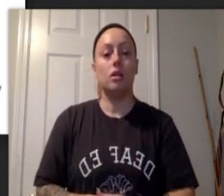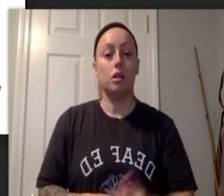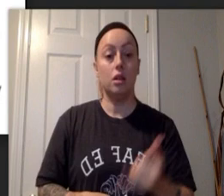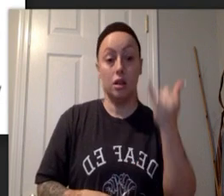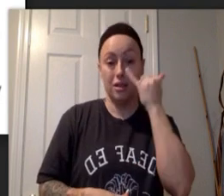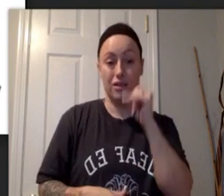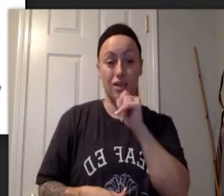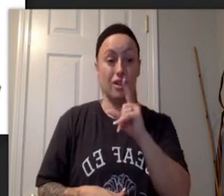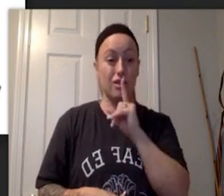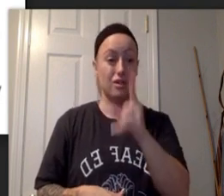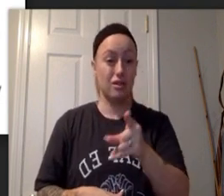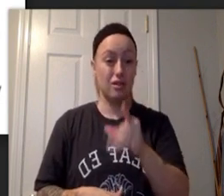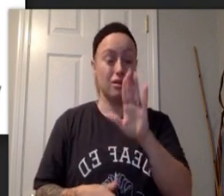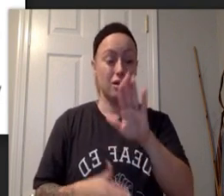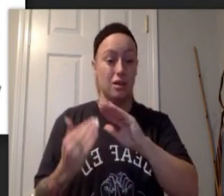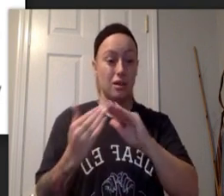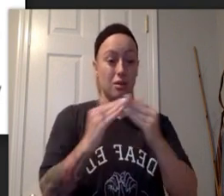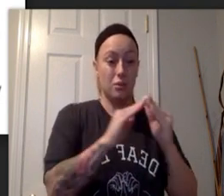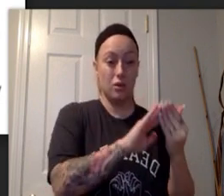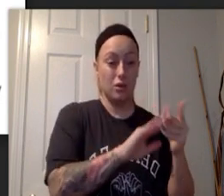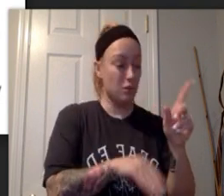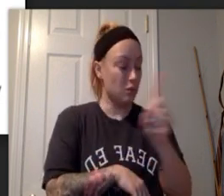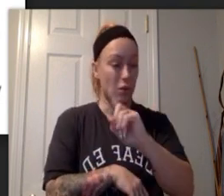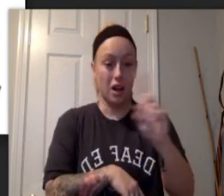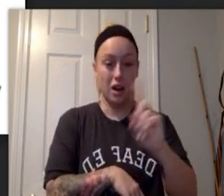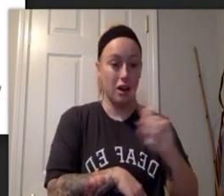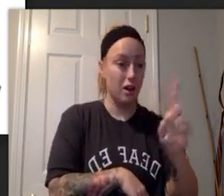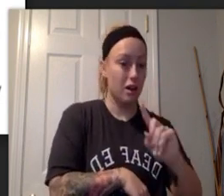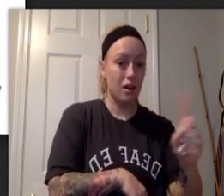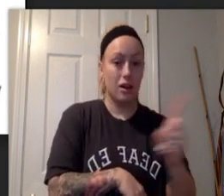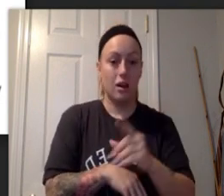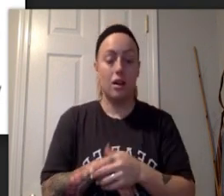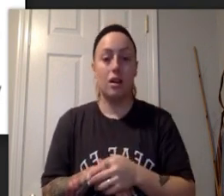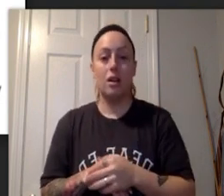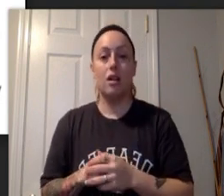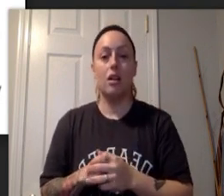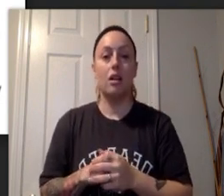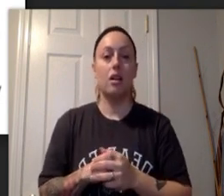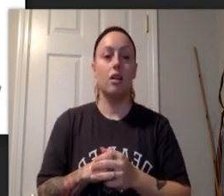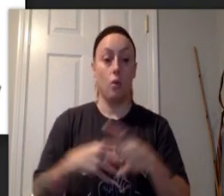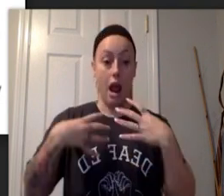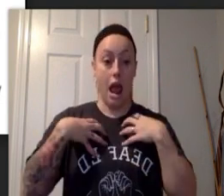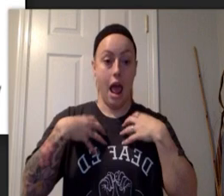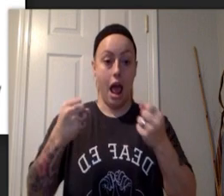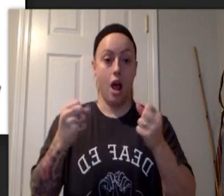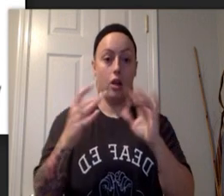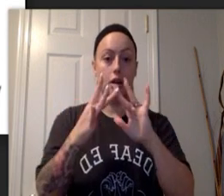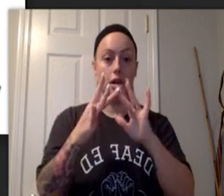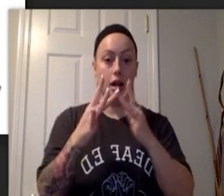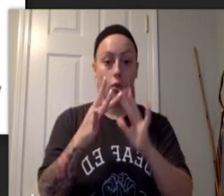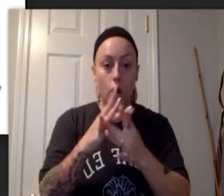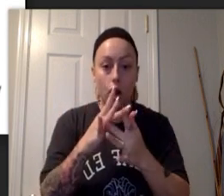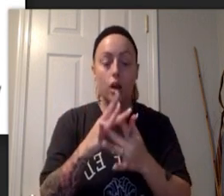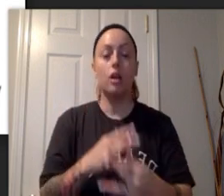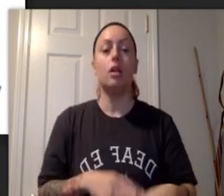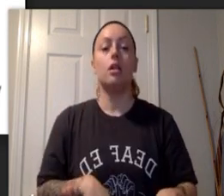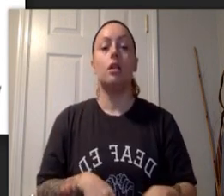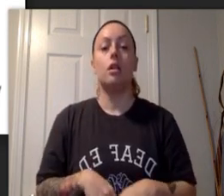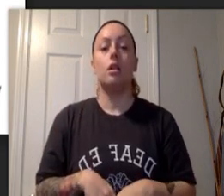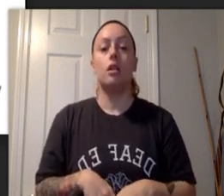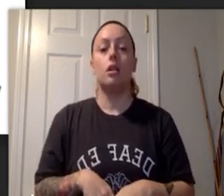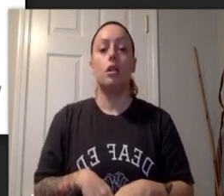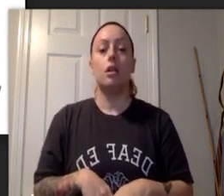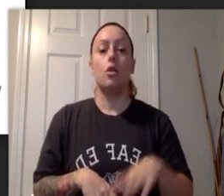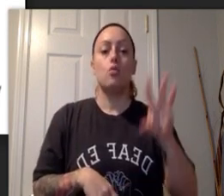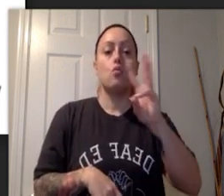of one in your community, High Rockies Harm Reduction and Western Colorado Health Network are the two west of